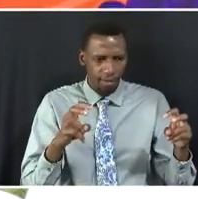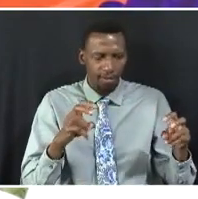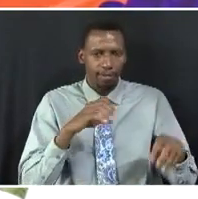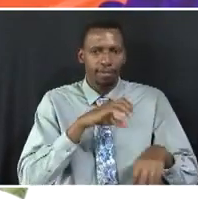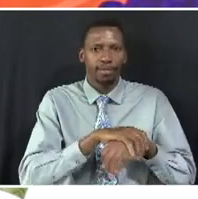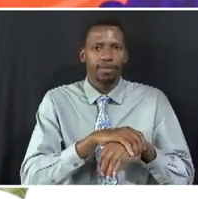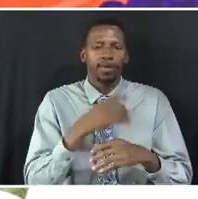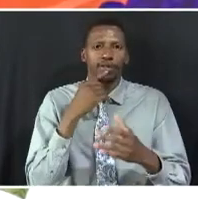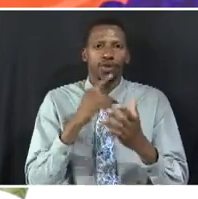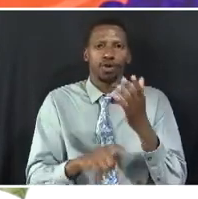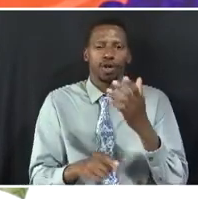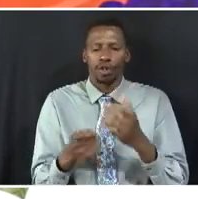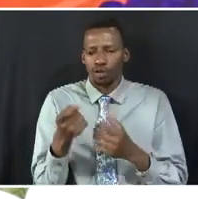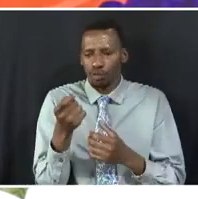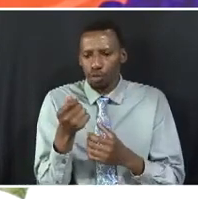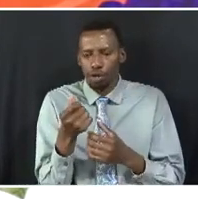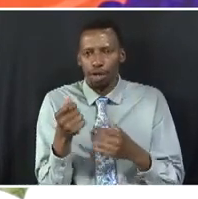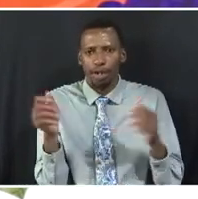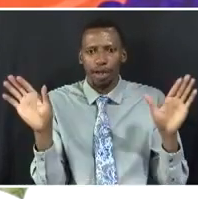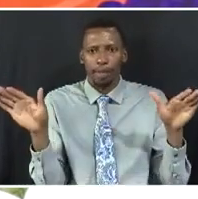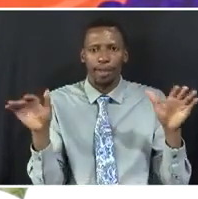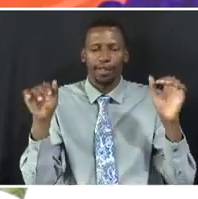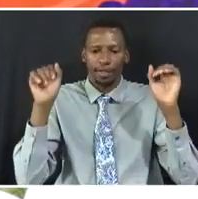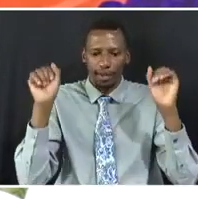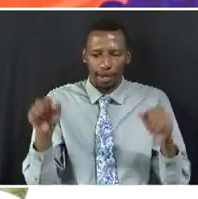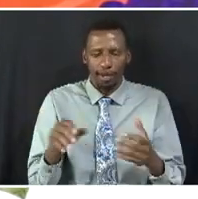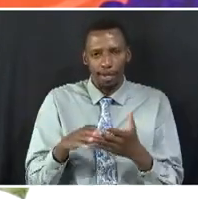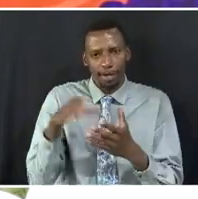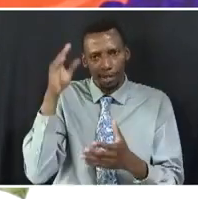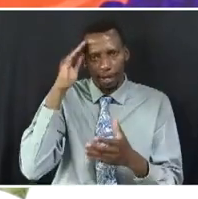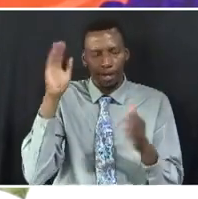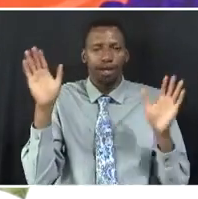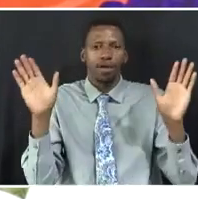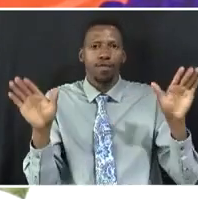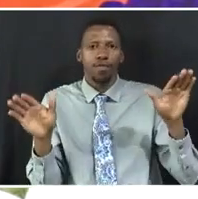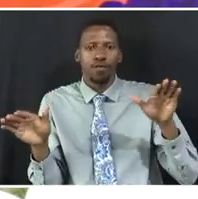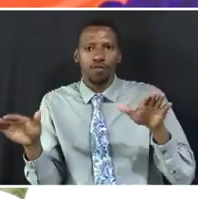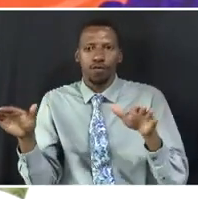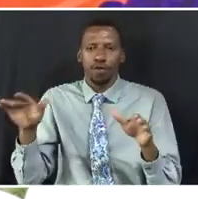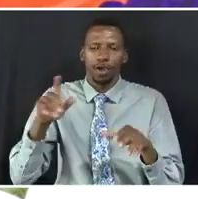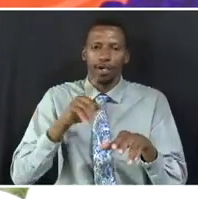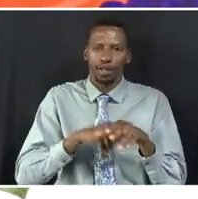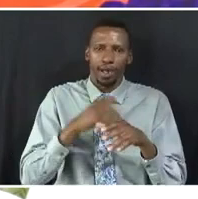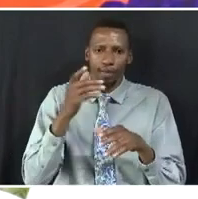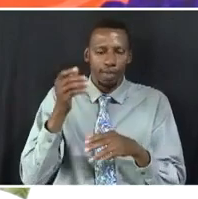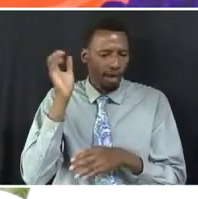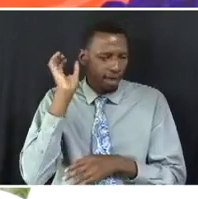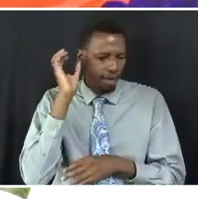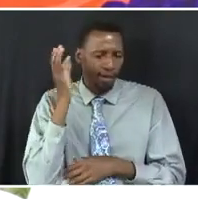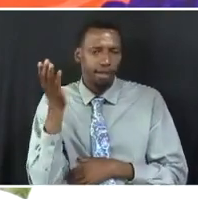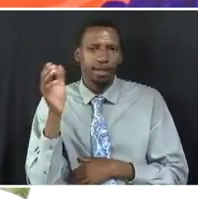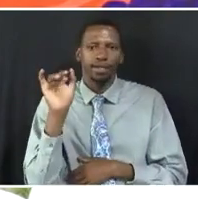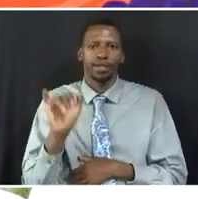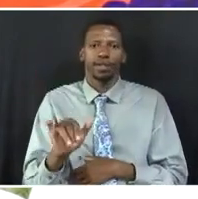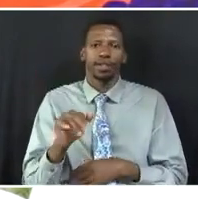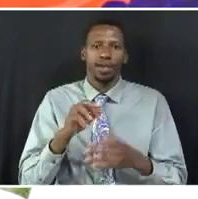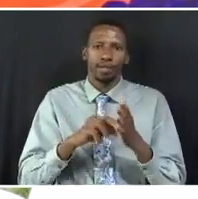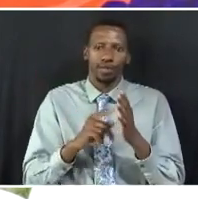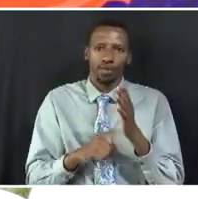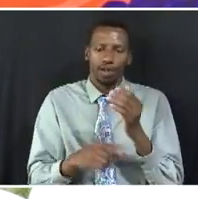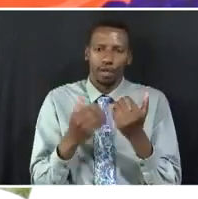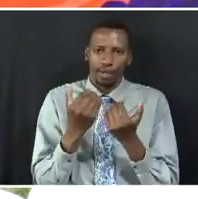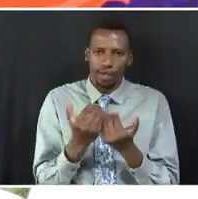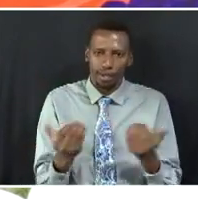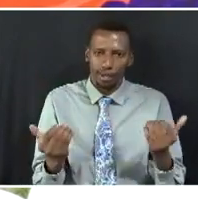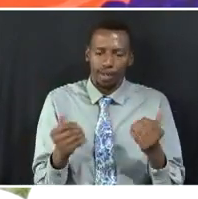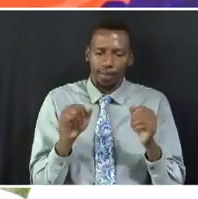little birds can be able to learn how to fly while they are still in their eggshells. That would mean children can